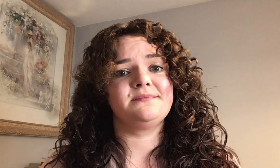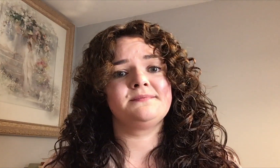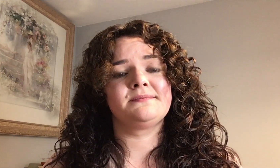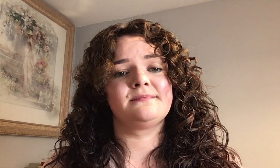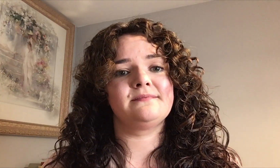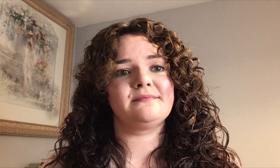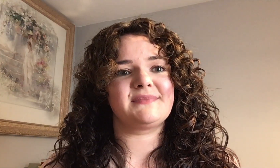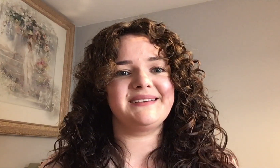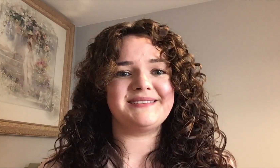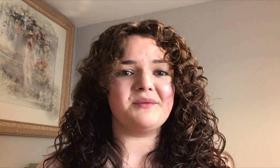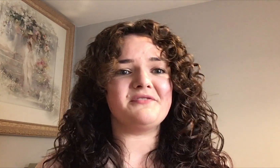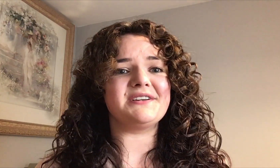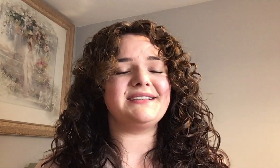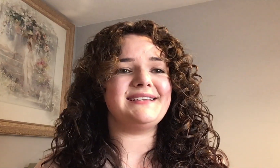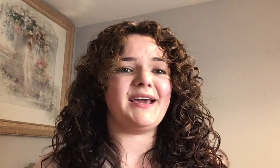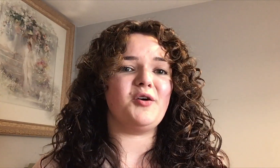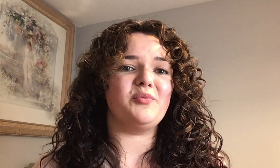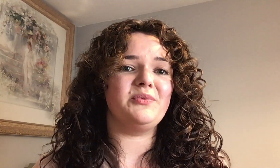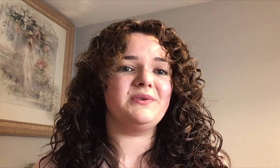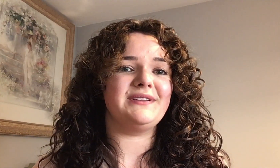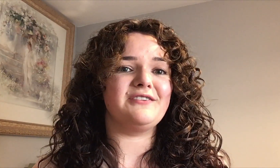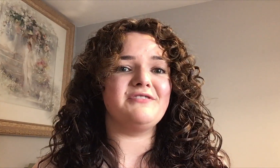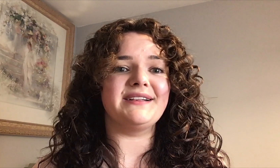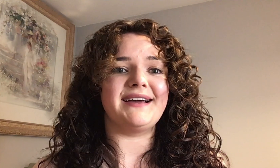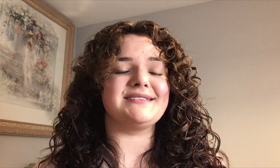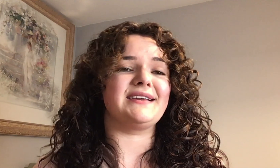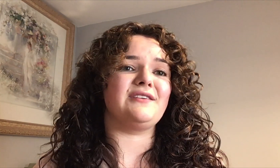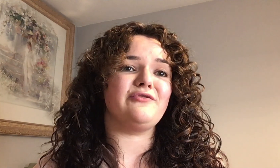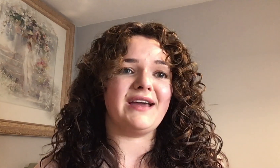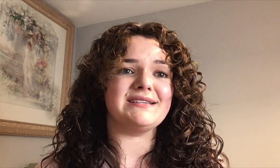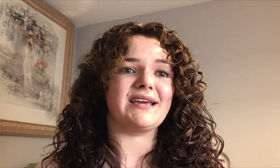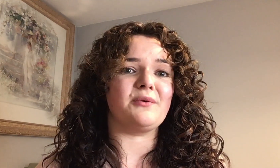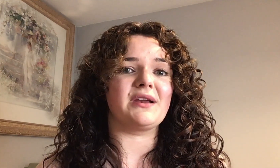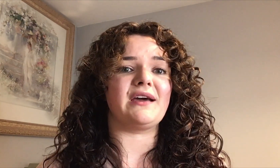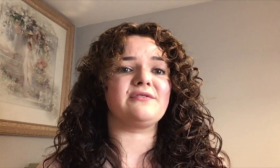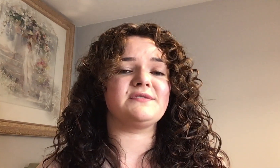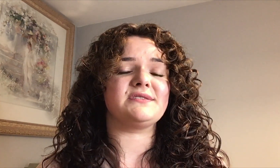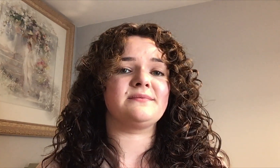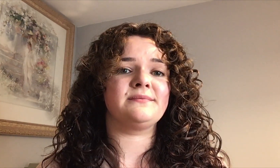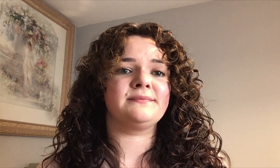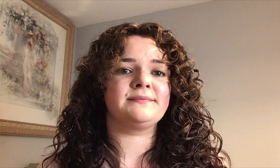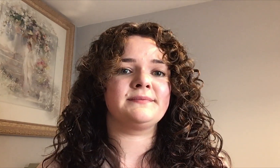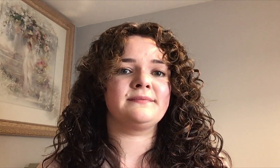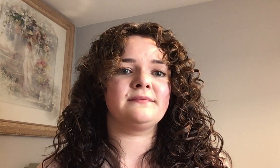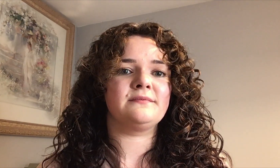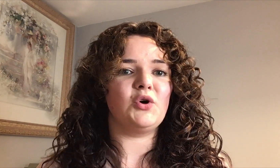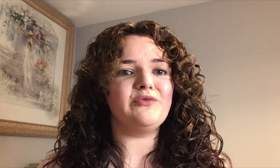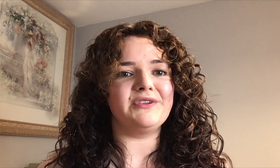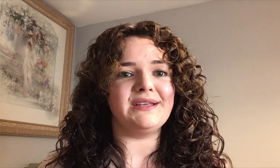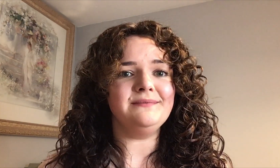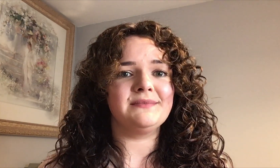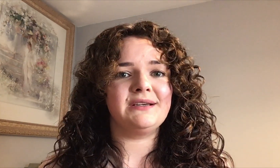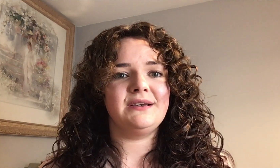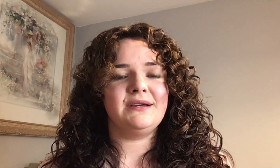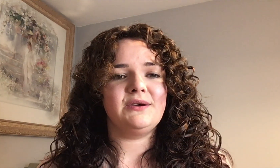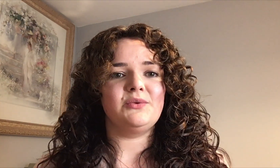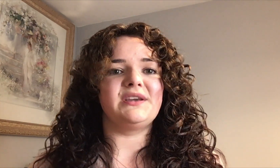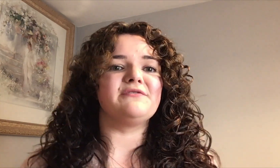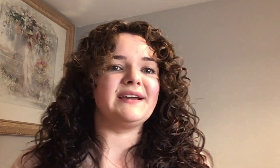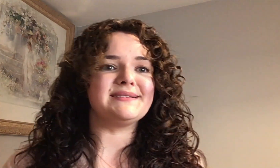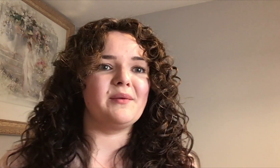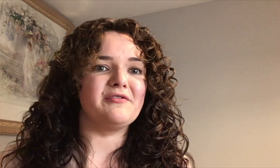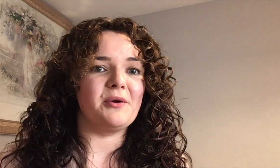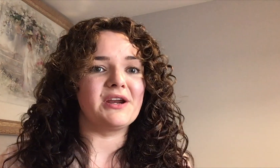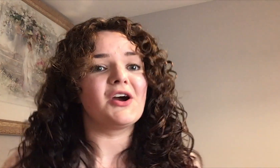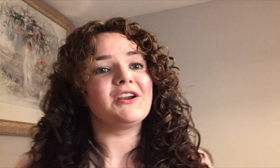us. Some of us need help in realising and finding our gifts. Hopefully, we